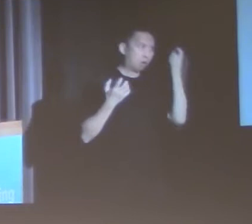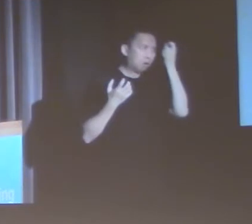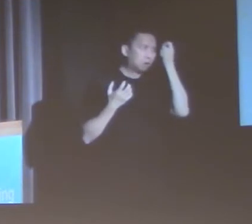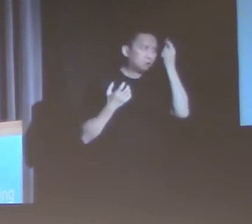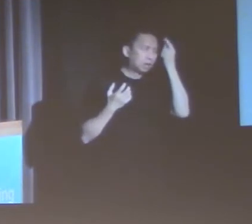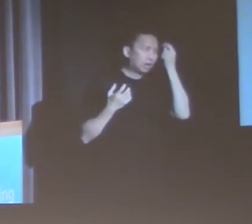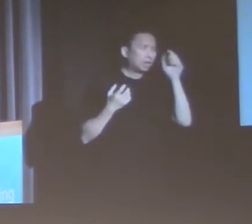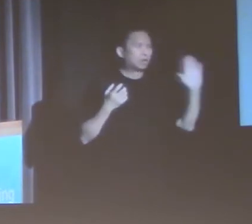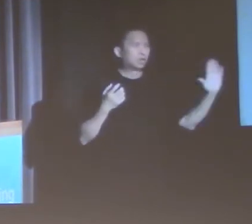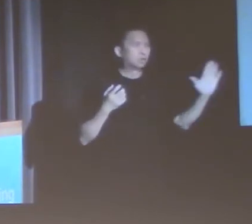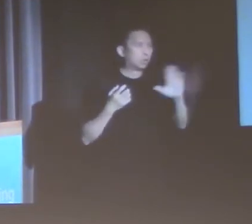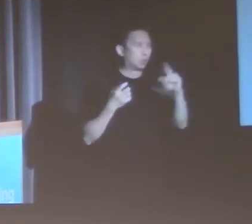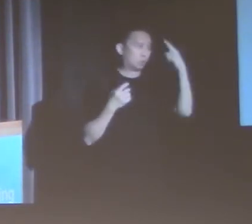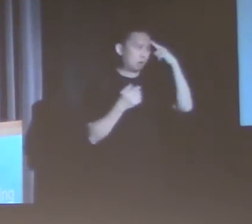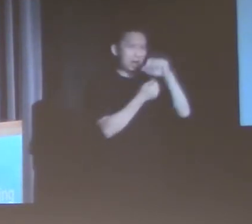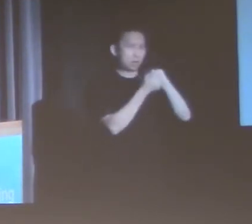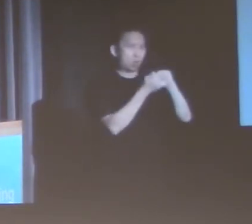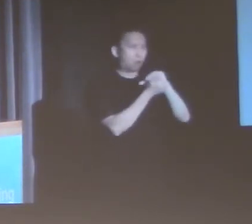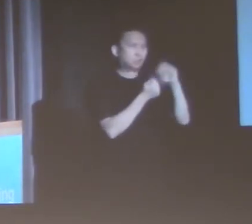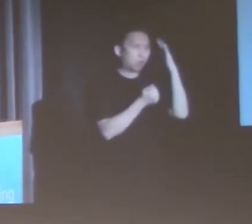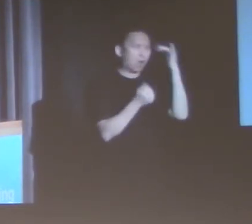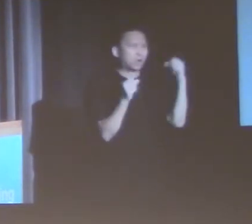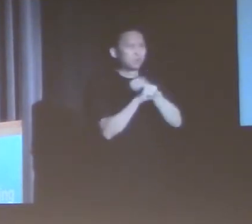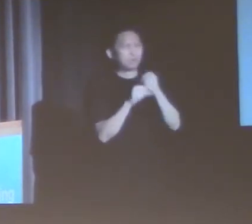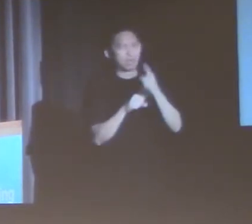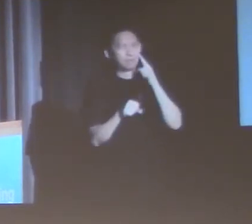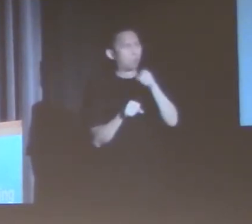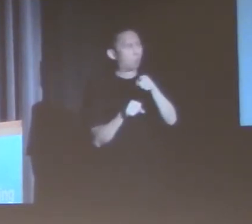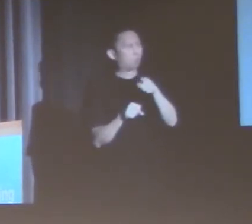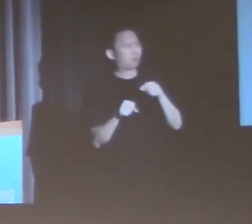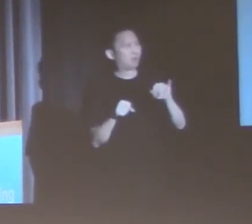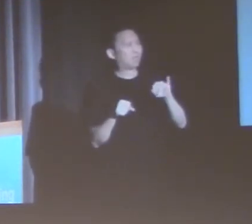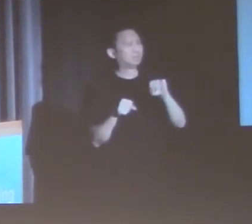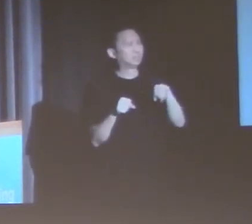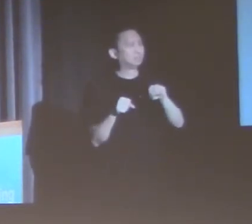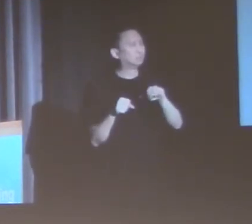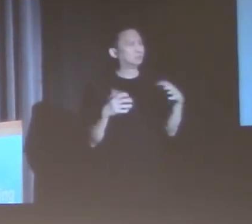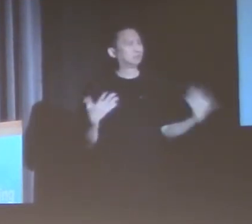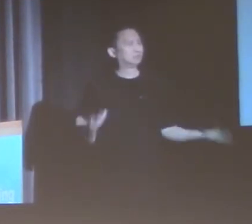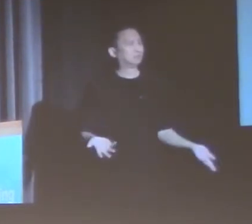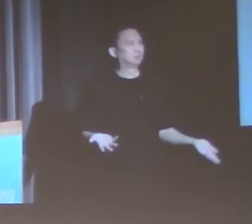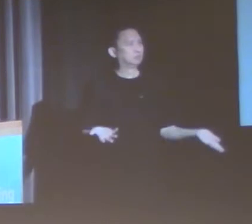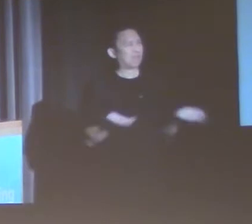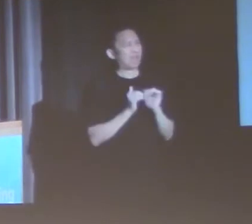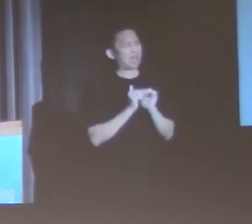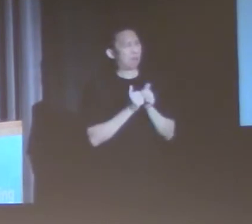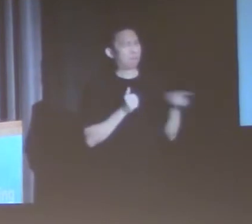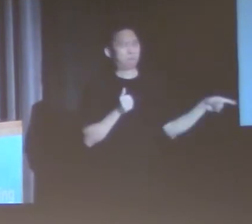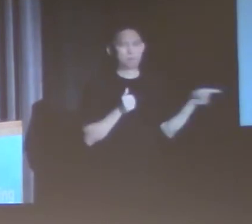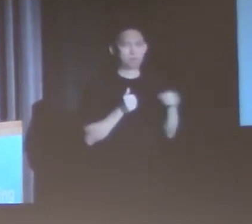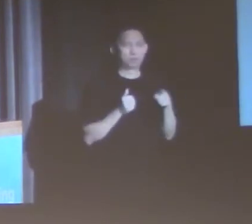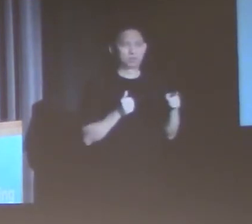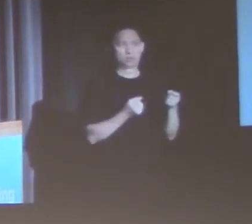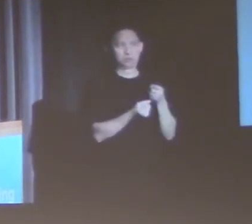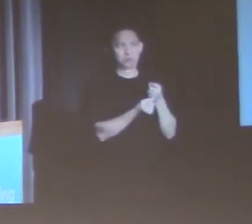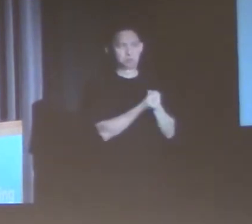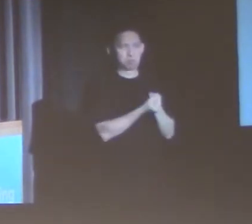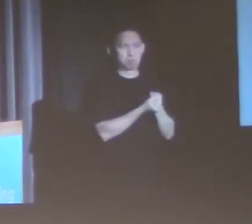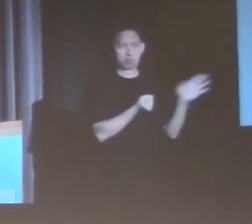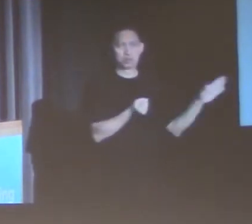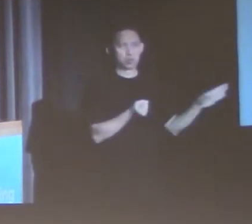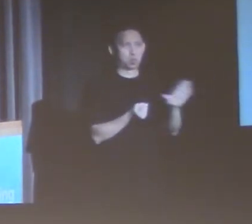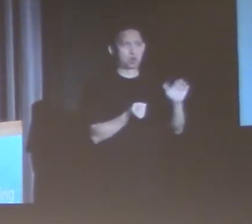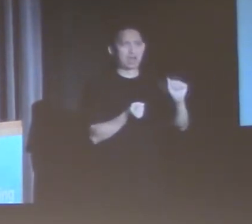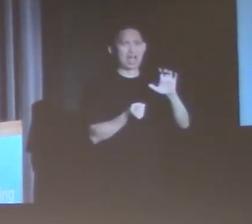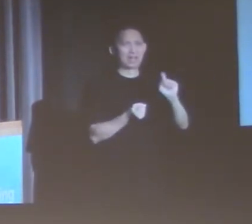their brainwash and their way of thinking, how they can justify such an act.